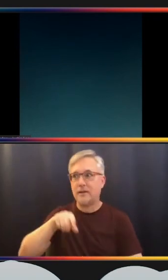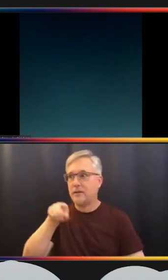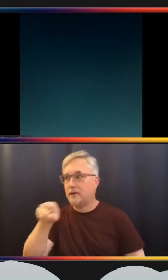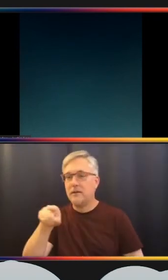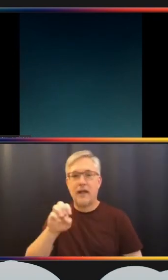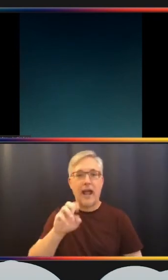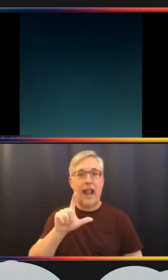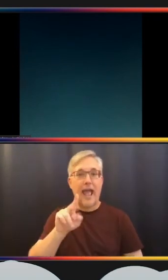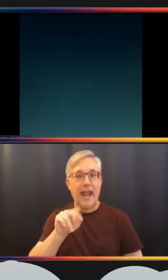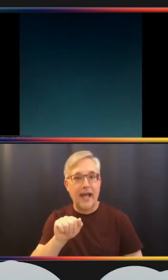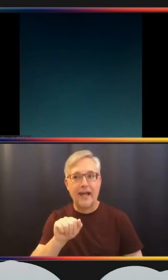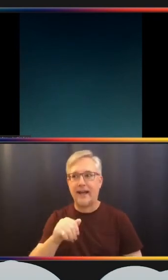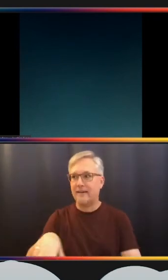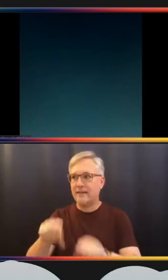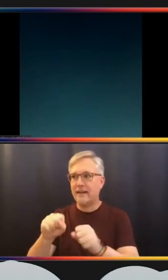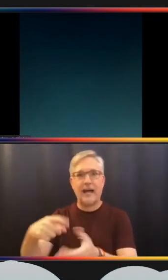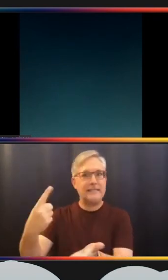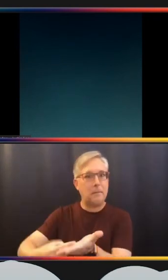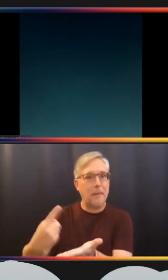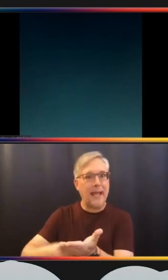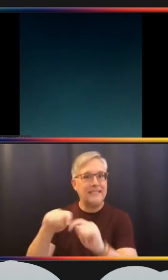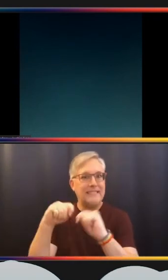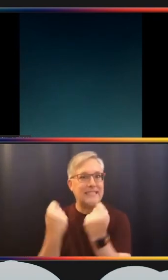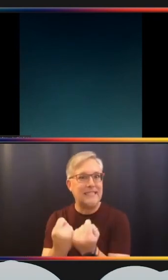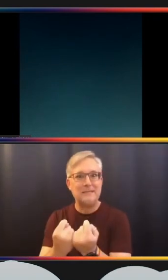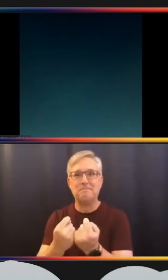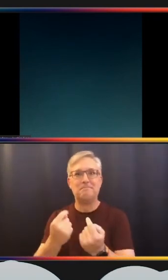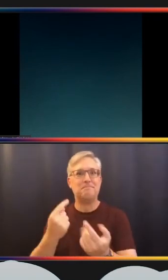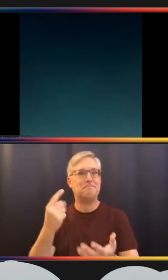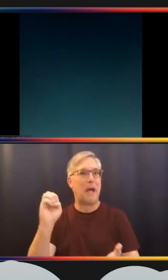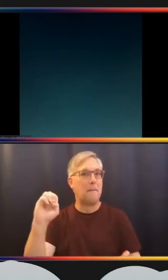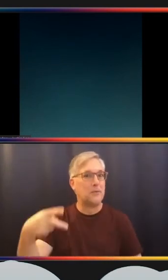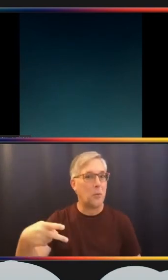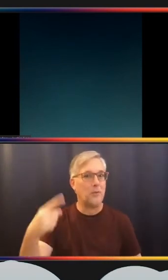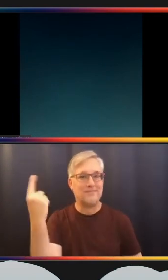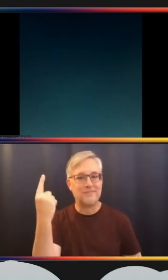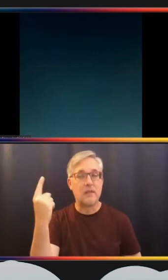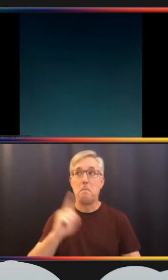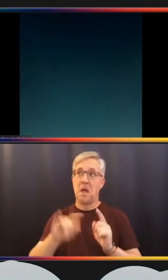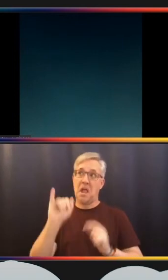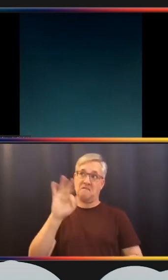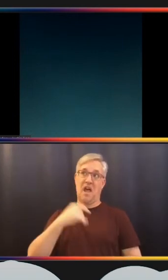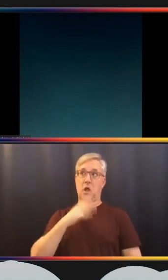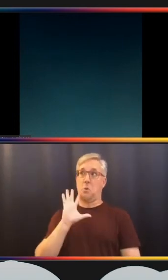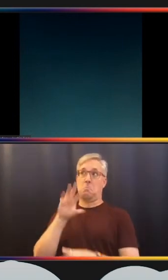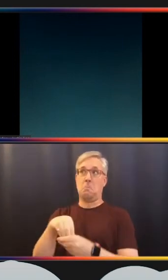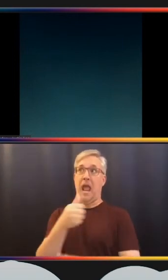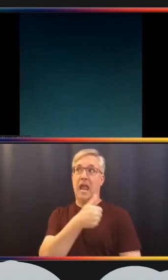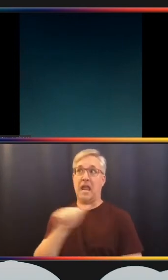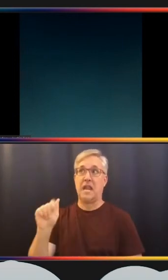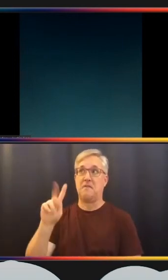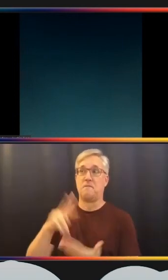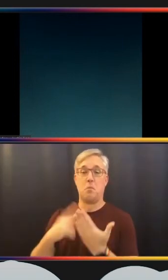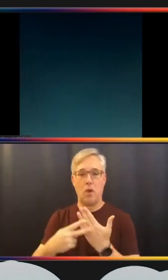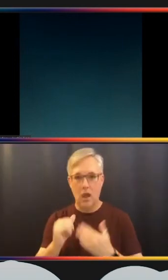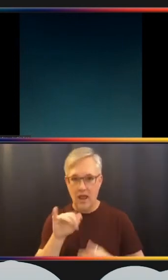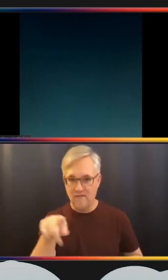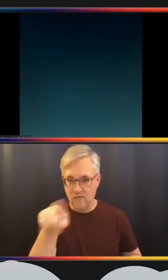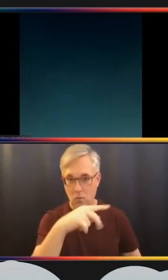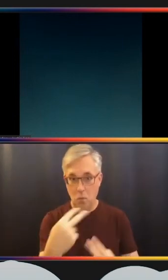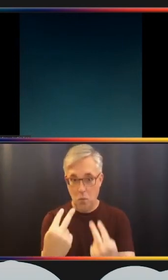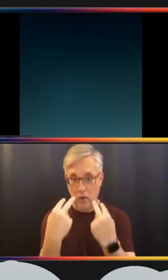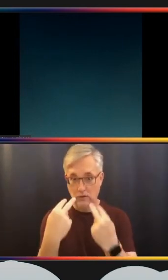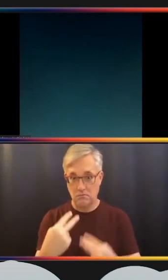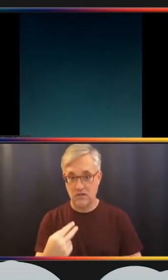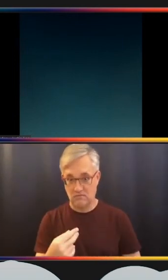debate team episode. But if I could go into any show ever, and if anybody who's watching